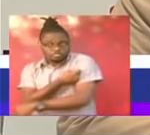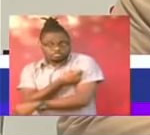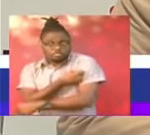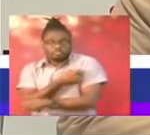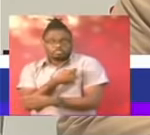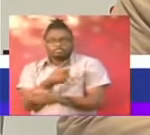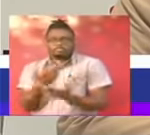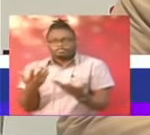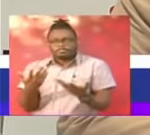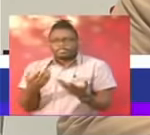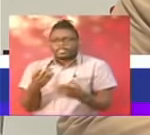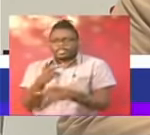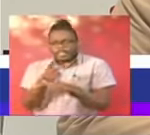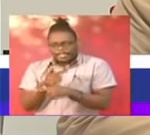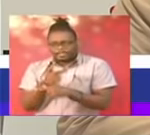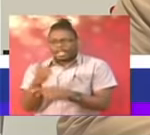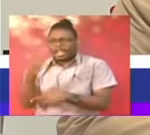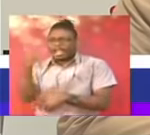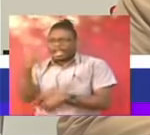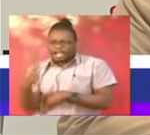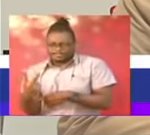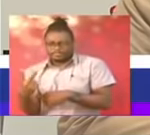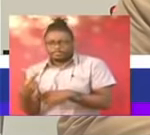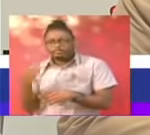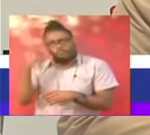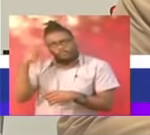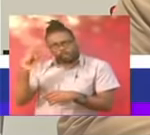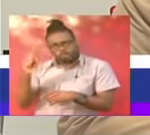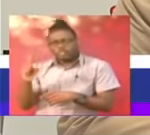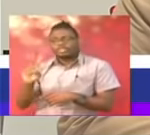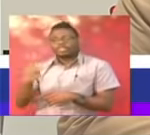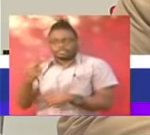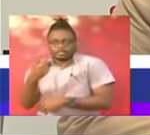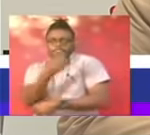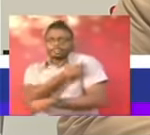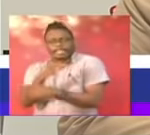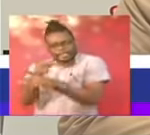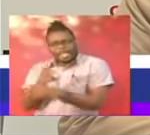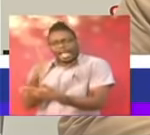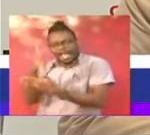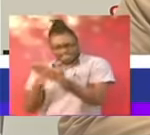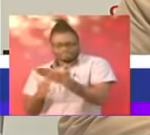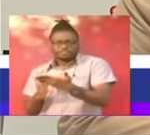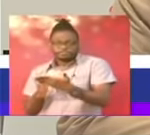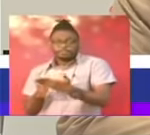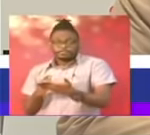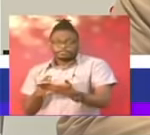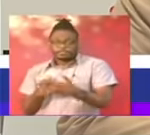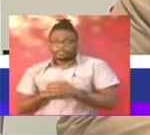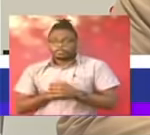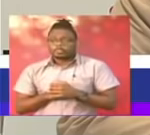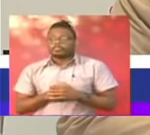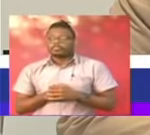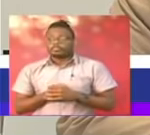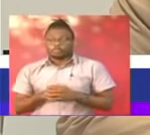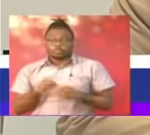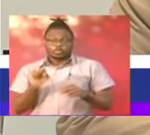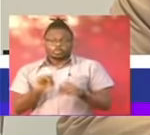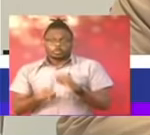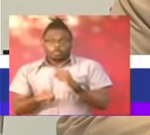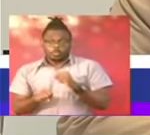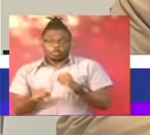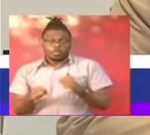stock in hand for second dose. So while I ask for any additional information on the actual number of doses currently available, and we'll probably